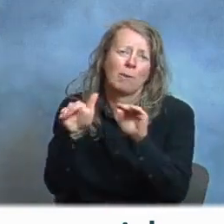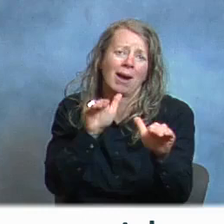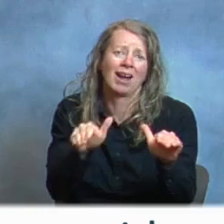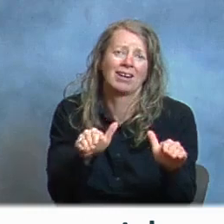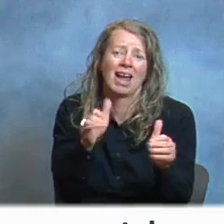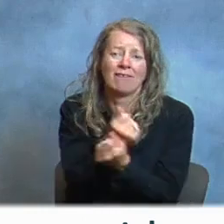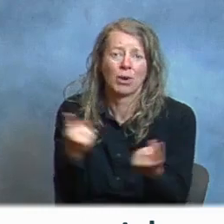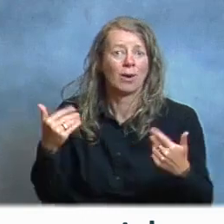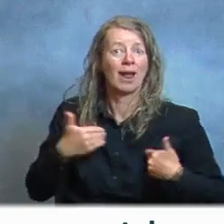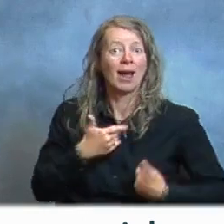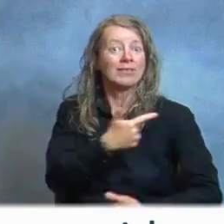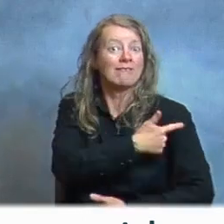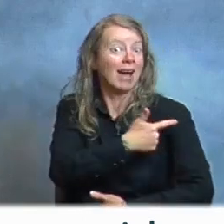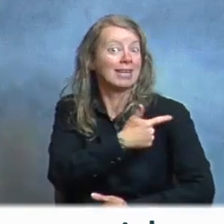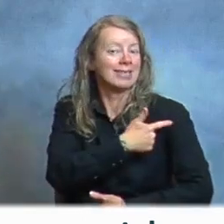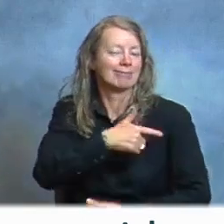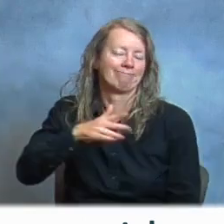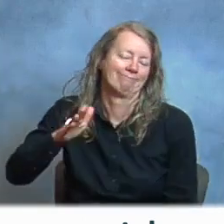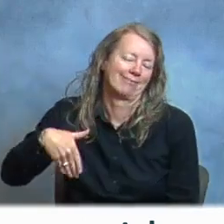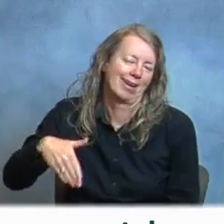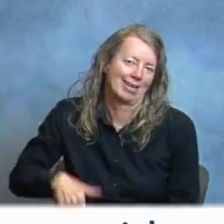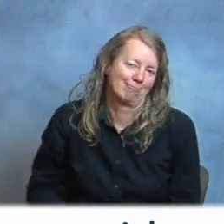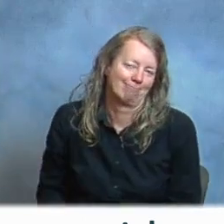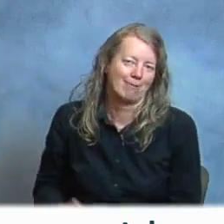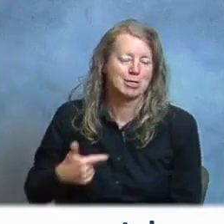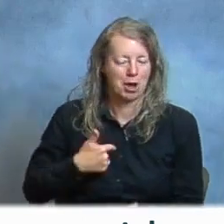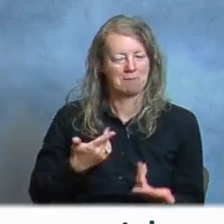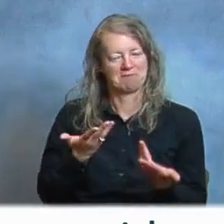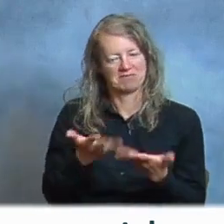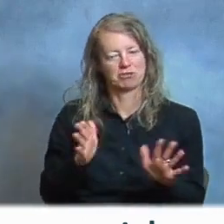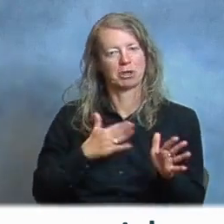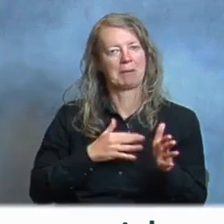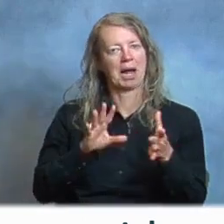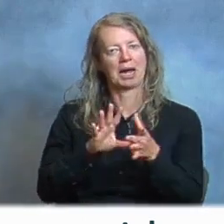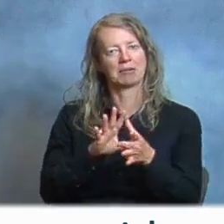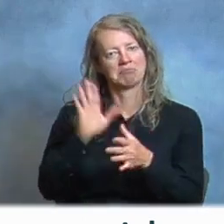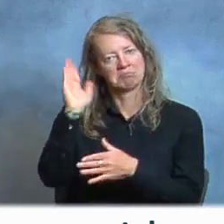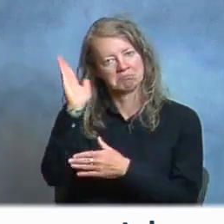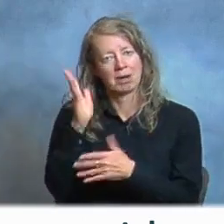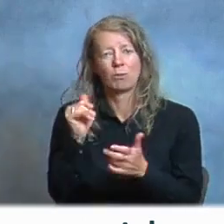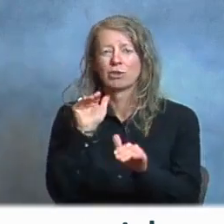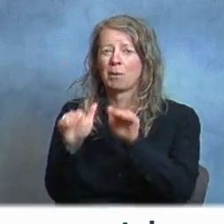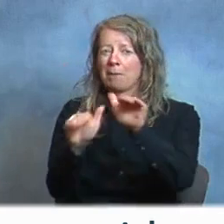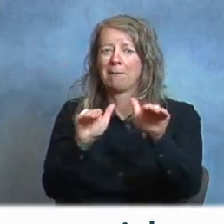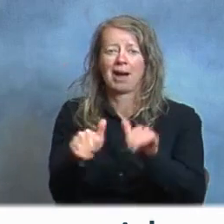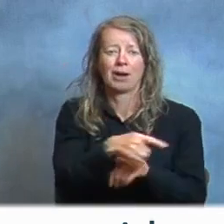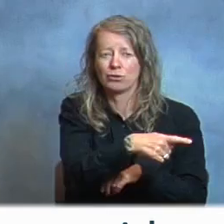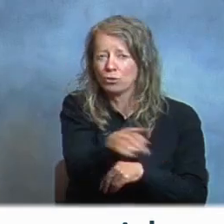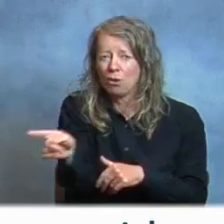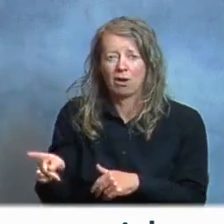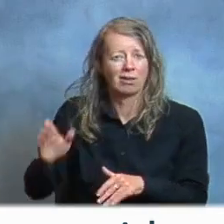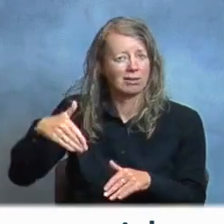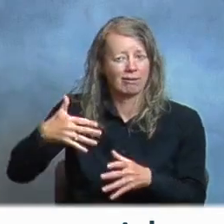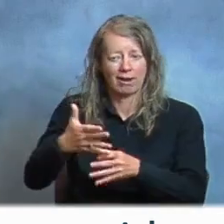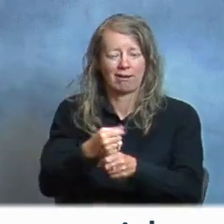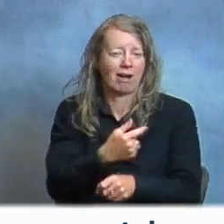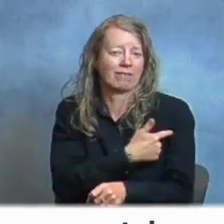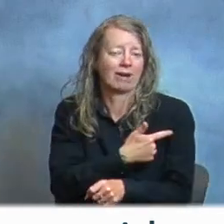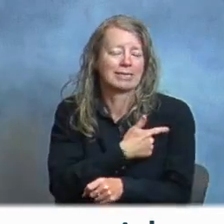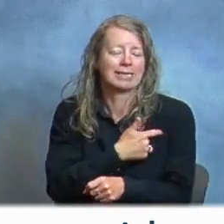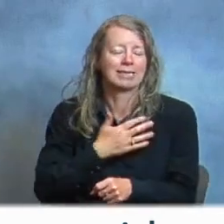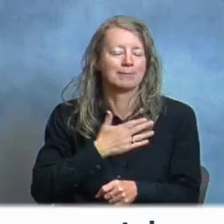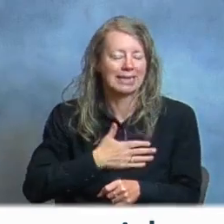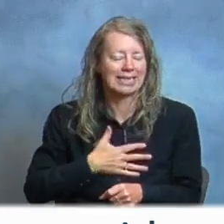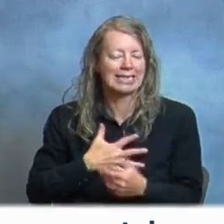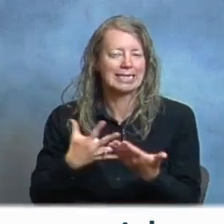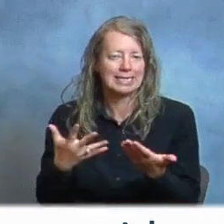yet. And so as I wrap up this update, I do want to remind everyone who has not been yet vaccinated to please do